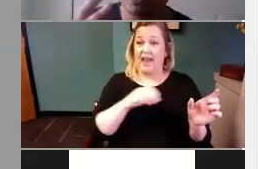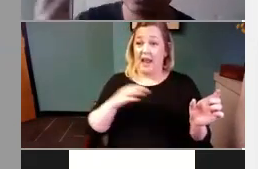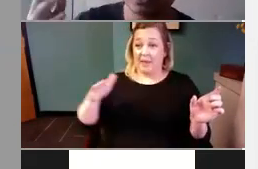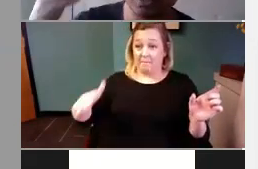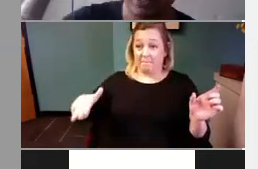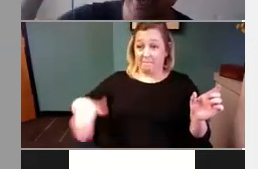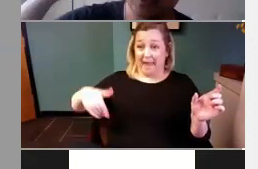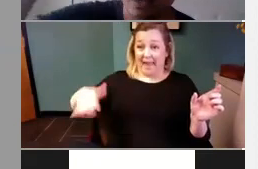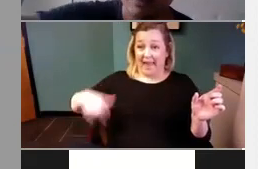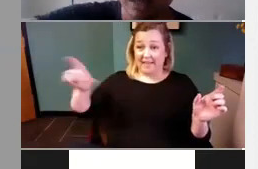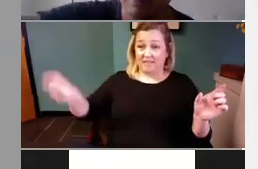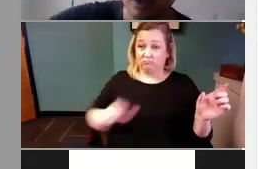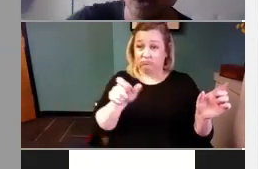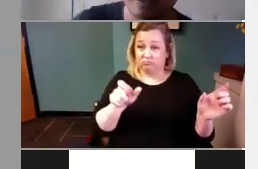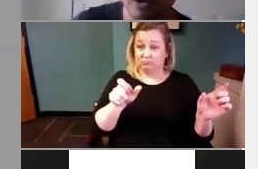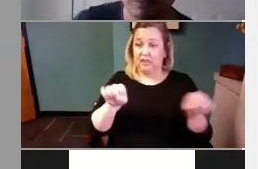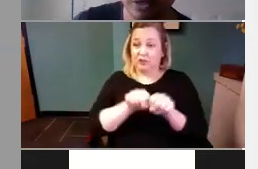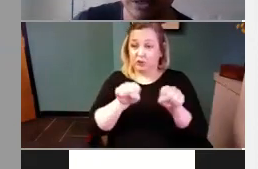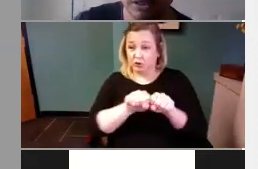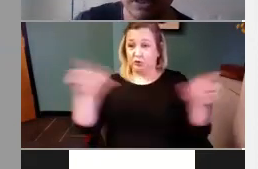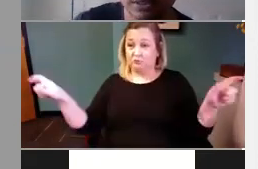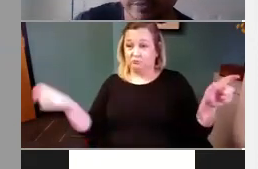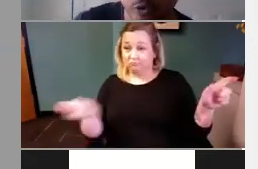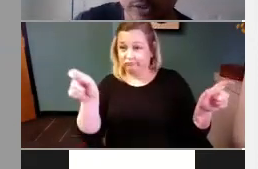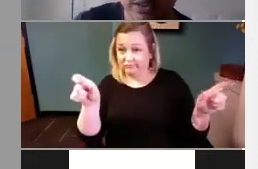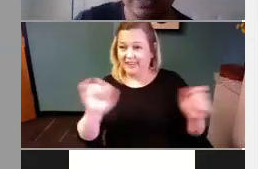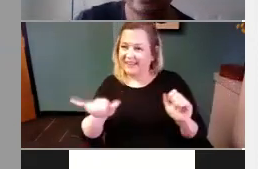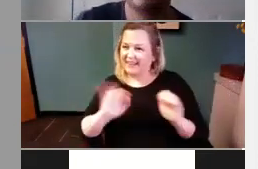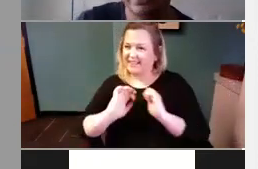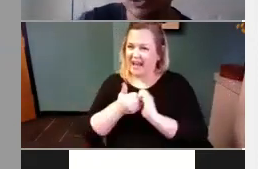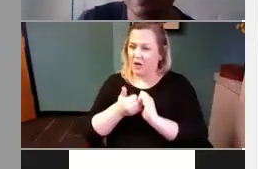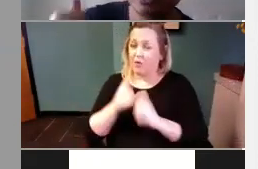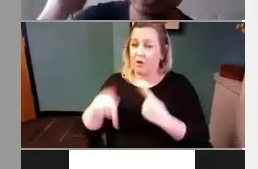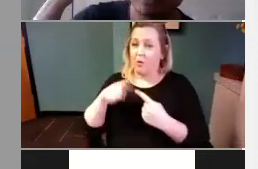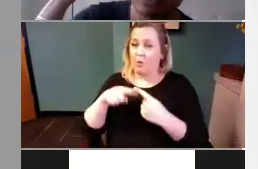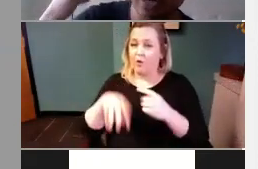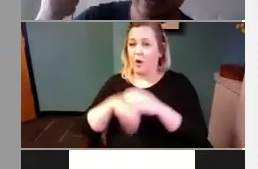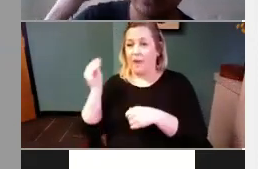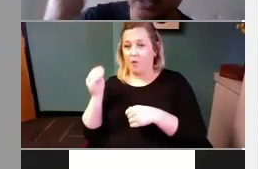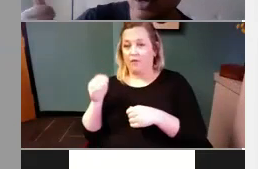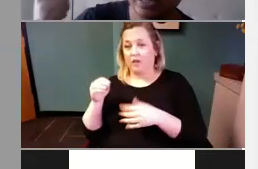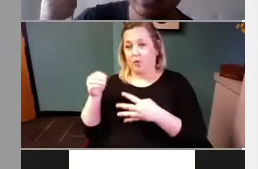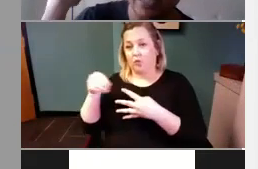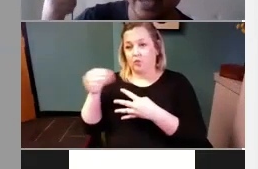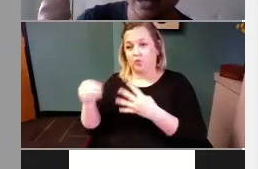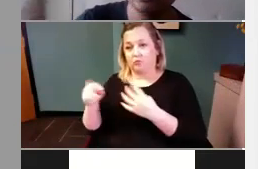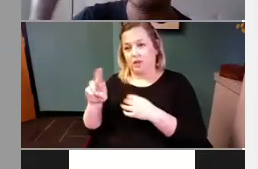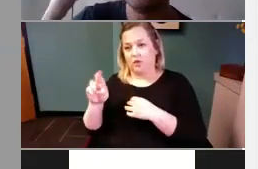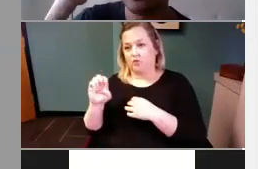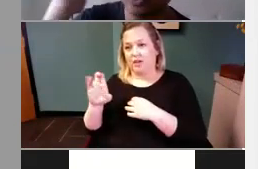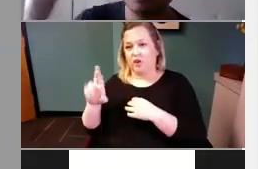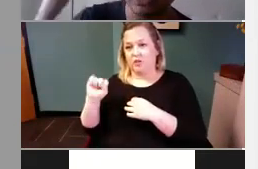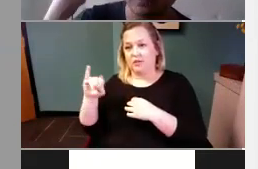we keep on inserting as we come out of our recursive calls. At the end of it, if your graph does not have a